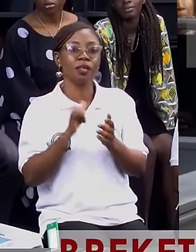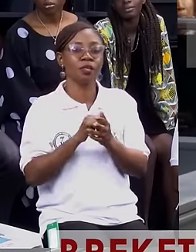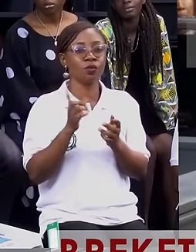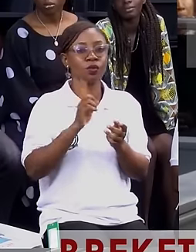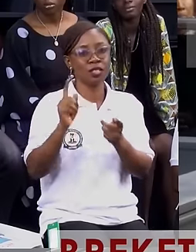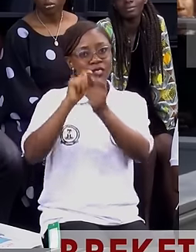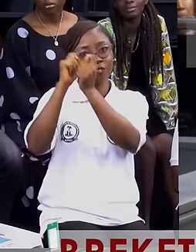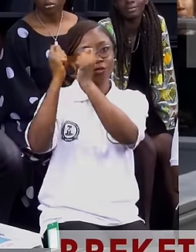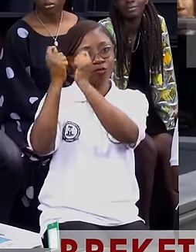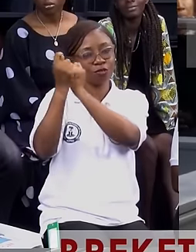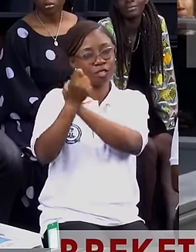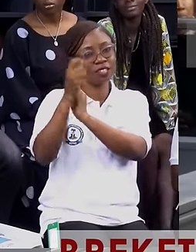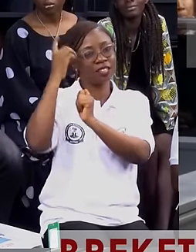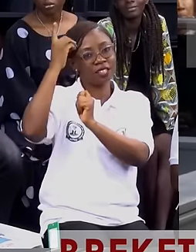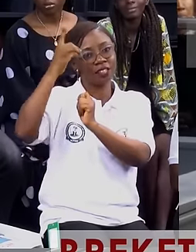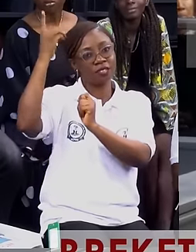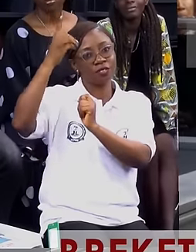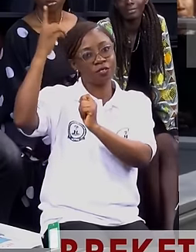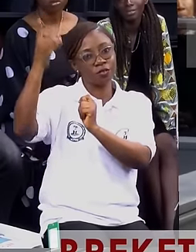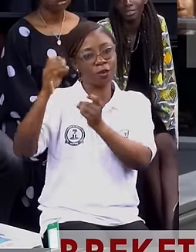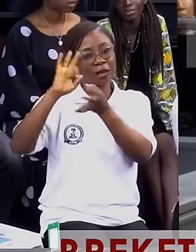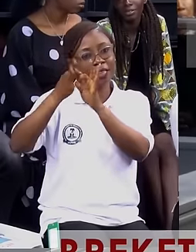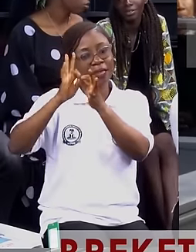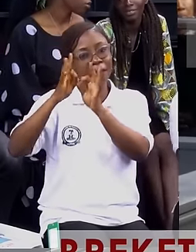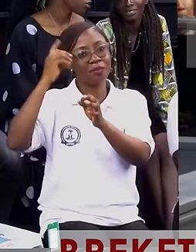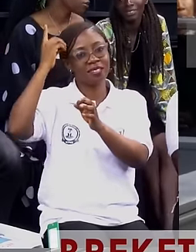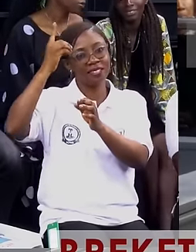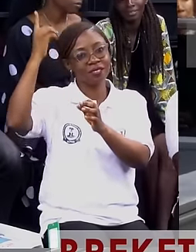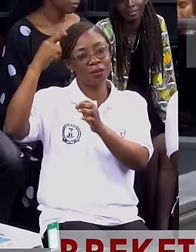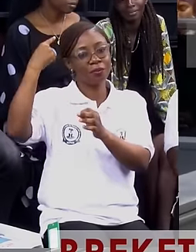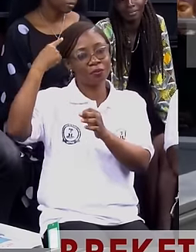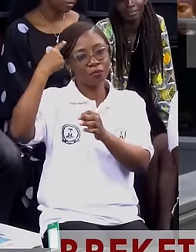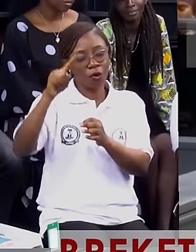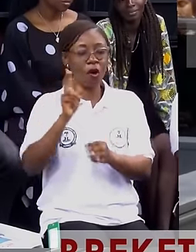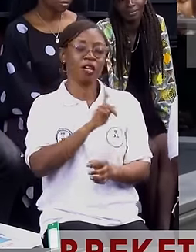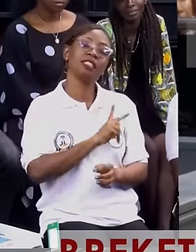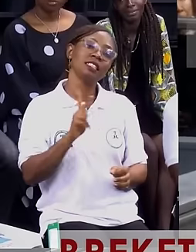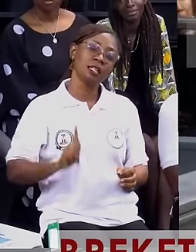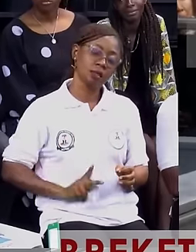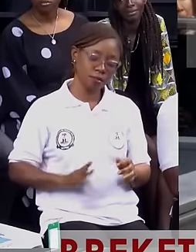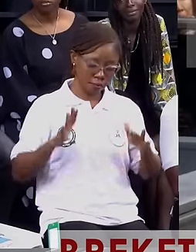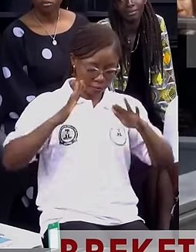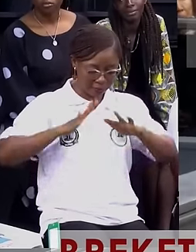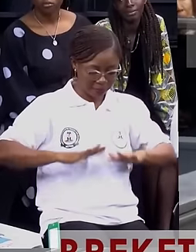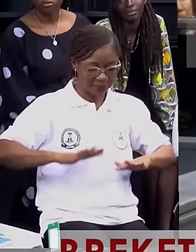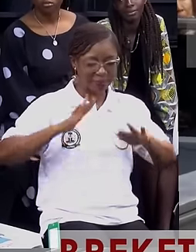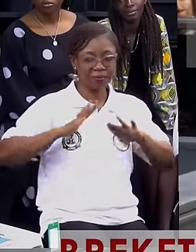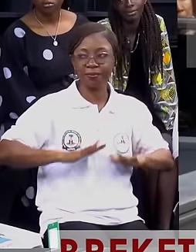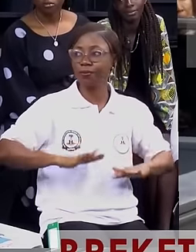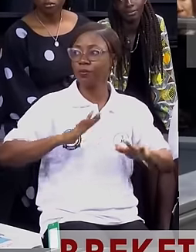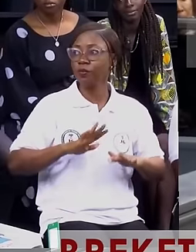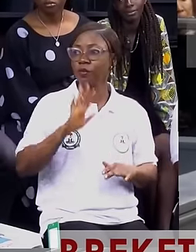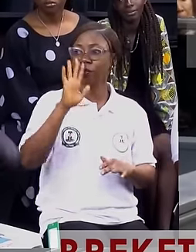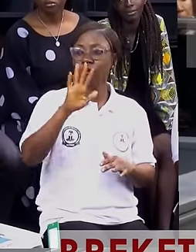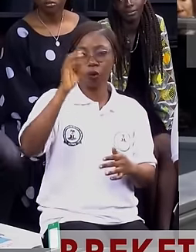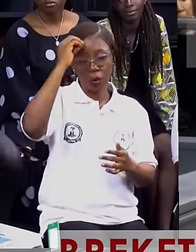dreams for the king. We put him for detention. Calm down. Your